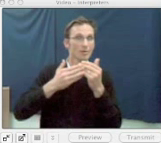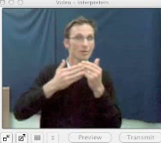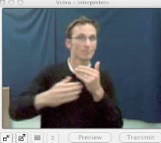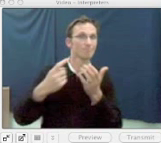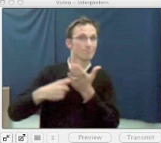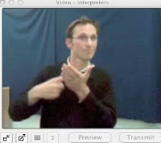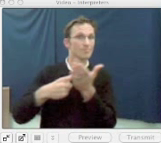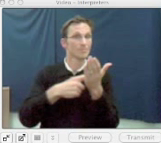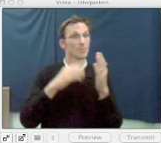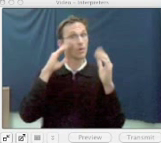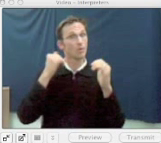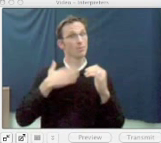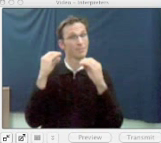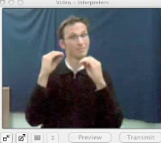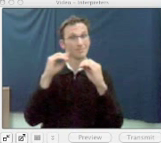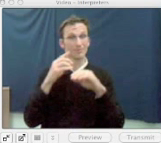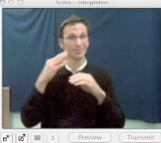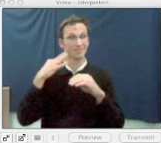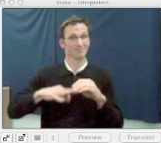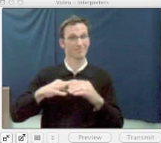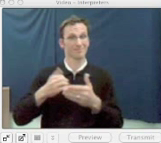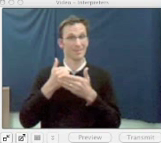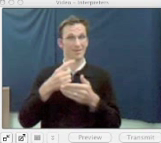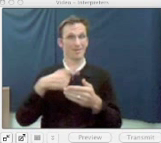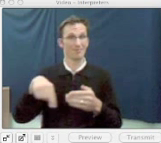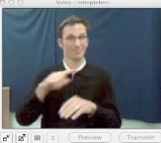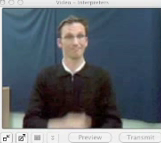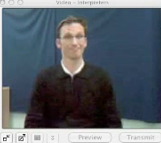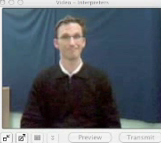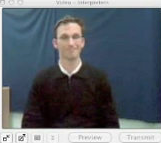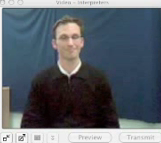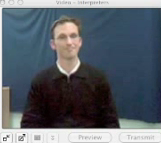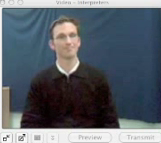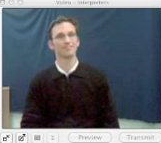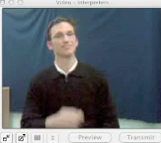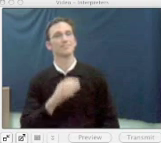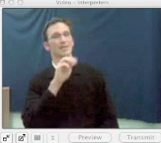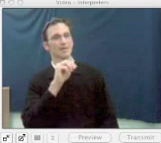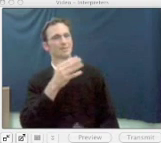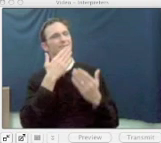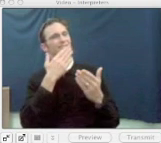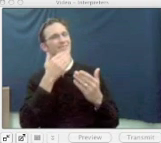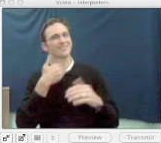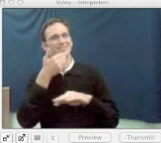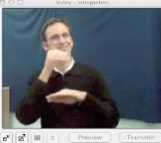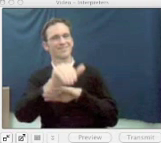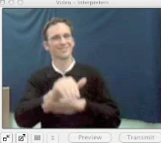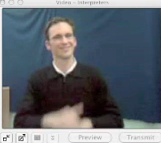helpful. Thanks, everybody. Have a good night.